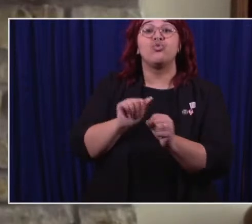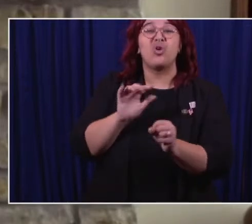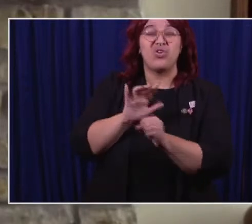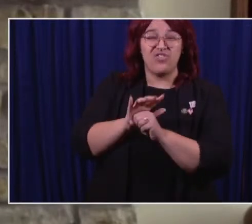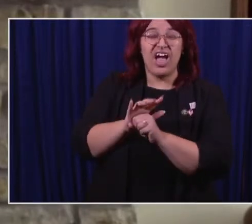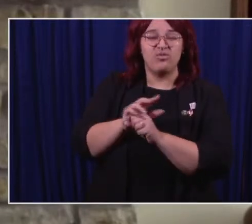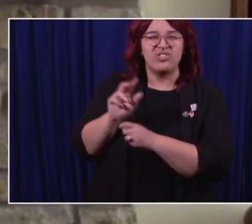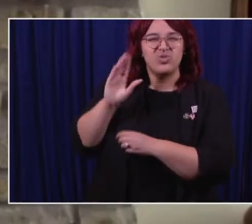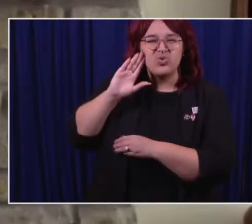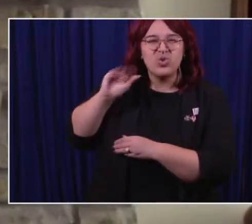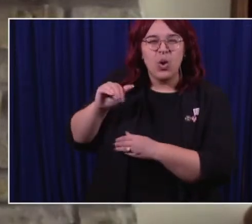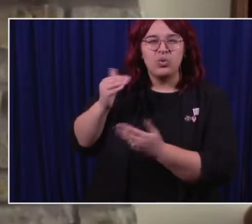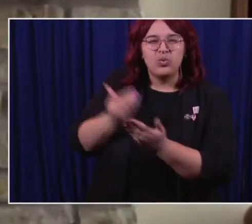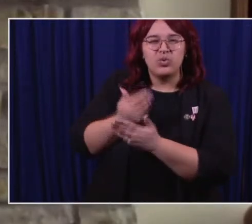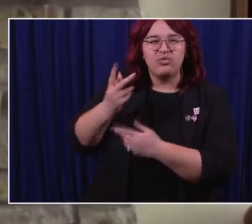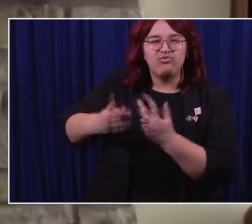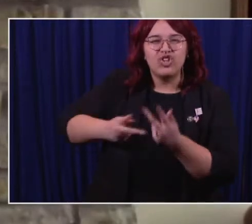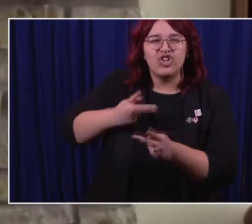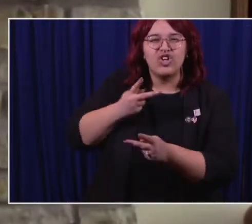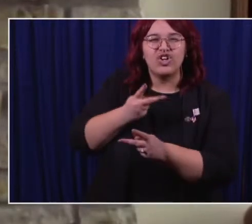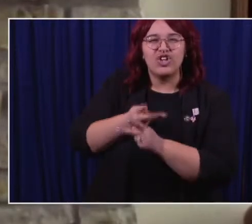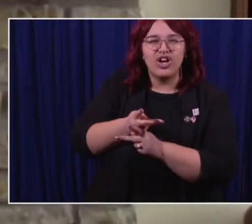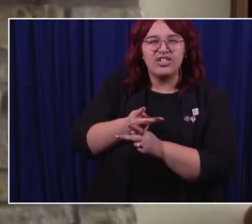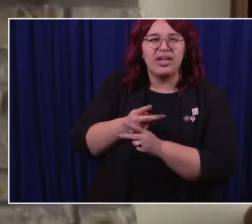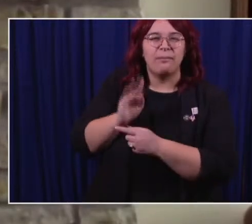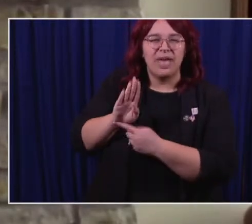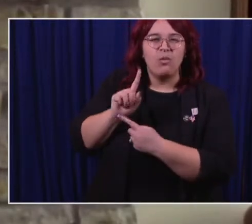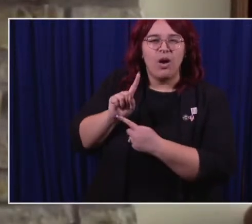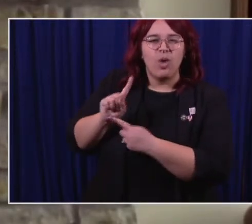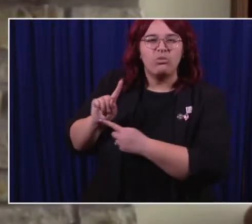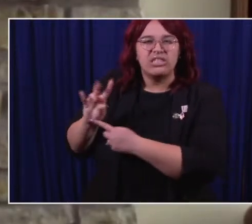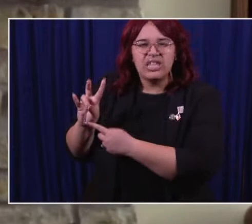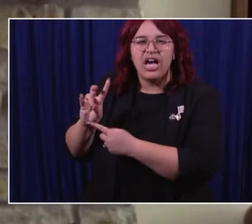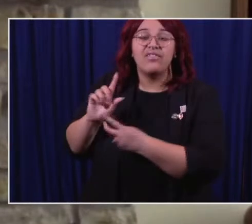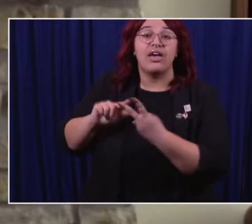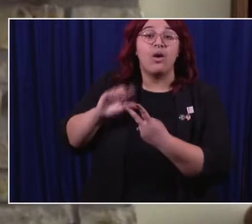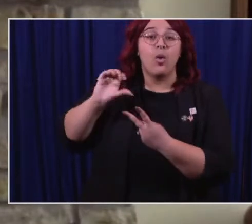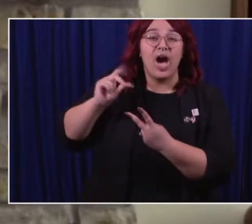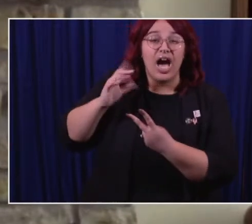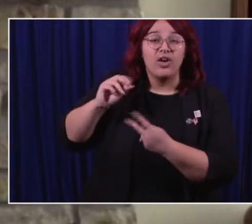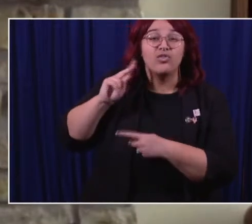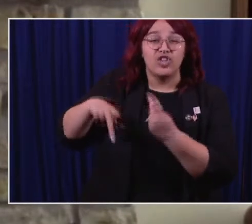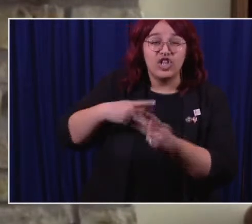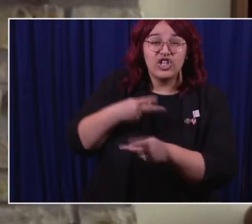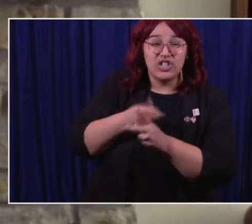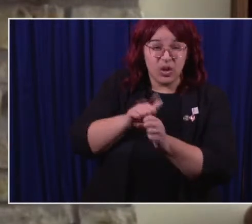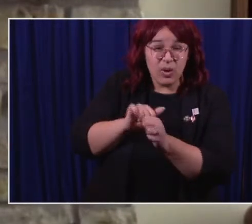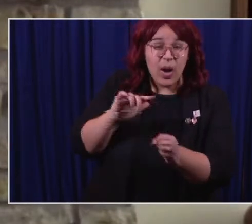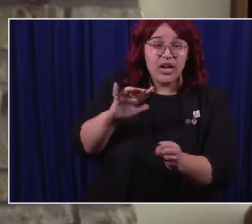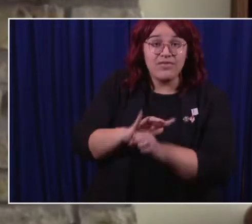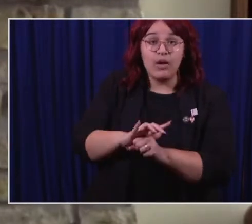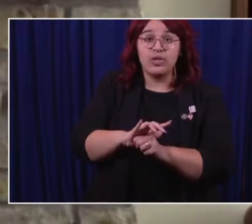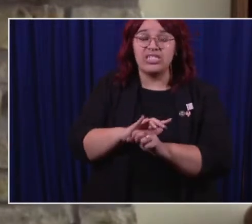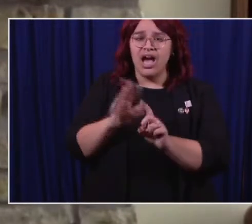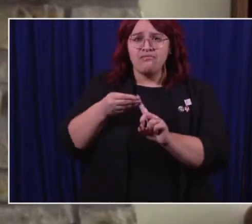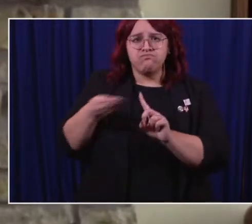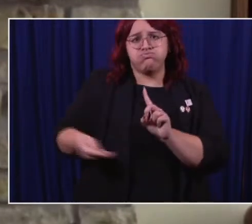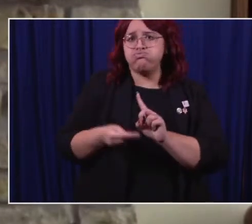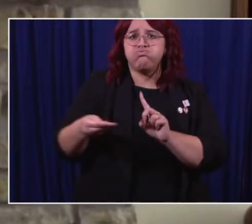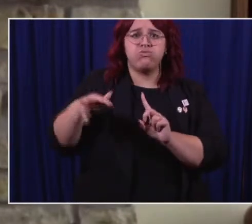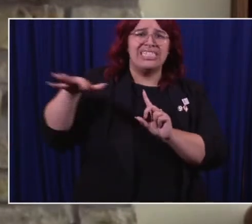And our best medical information is that it very well could become